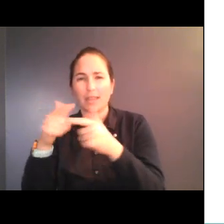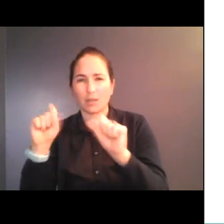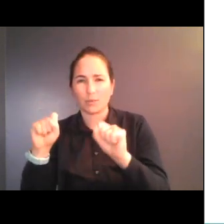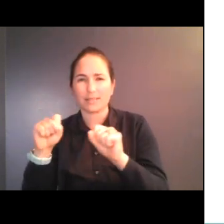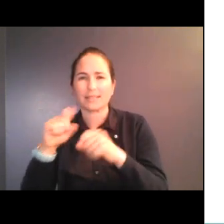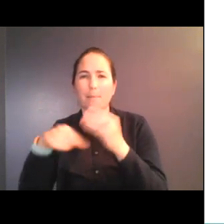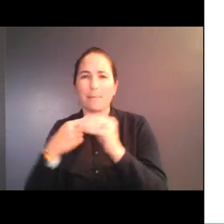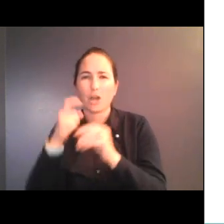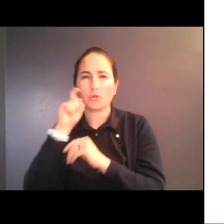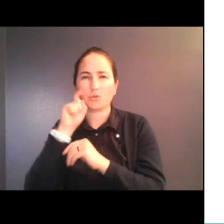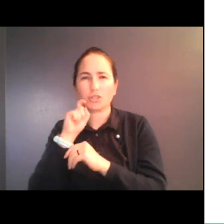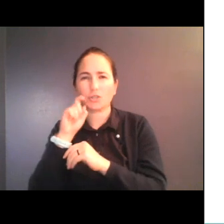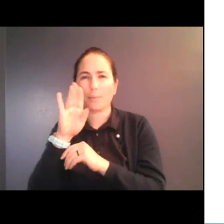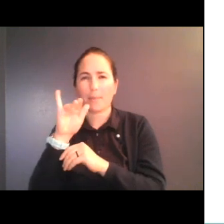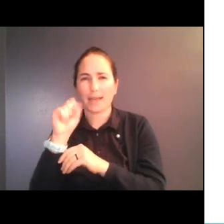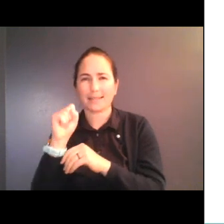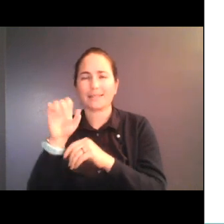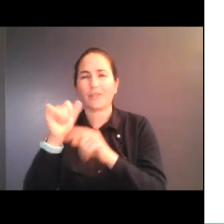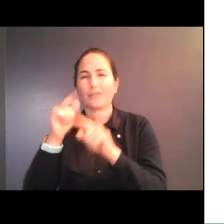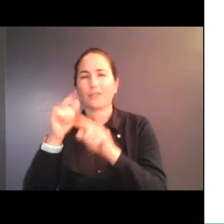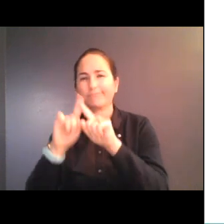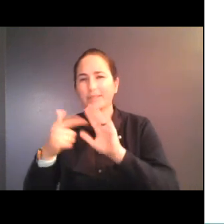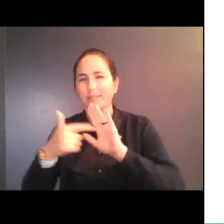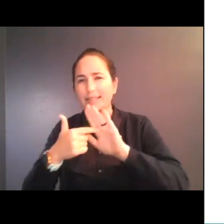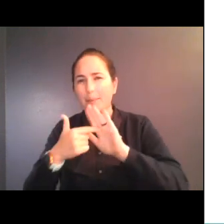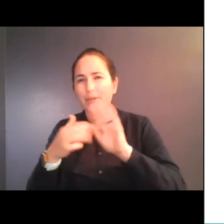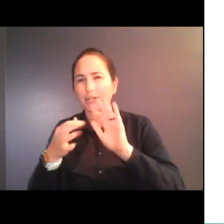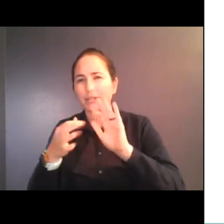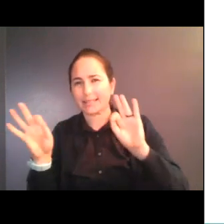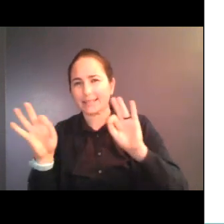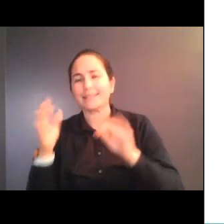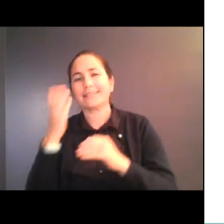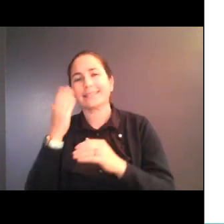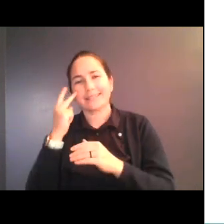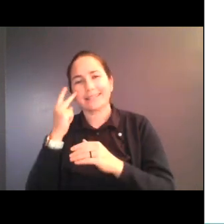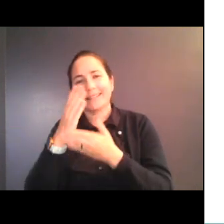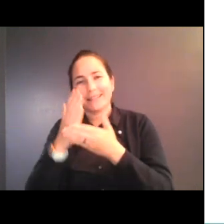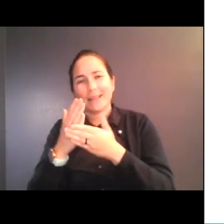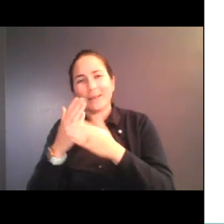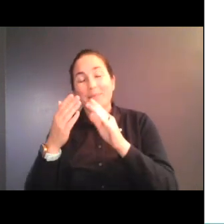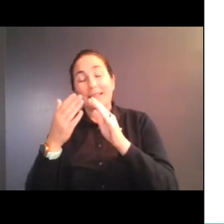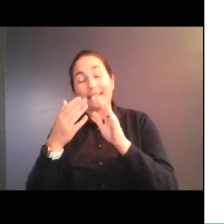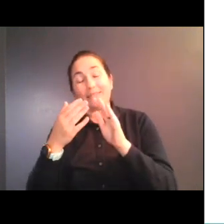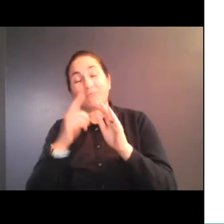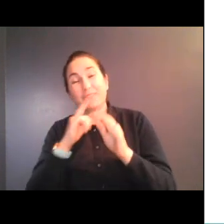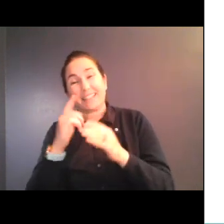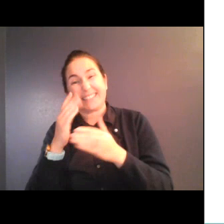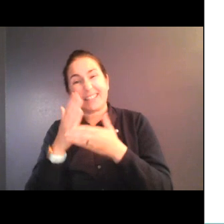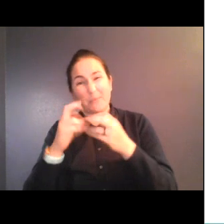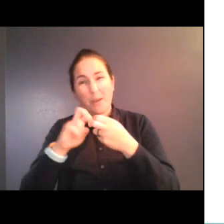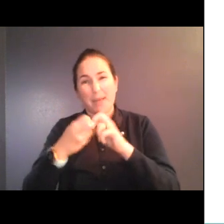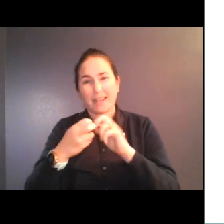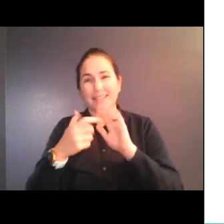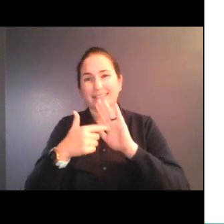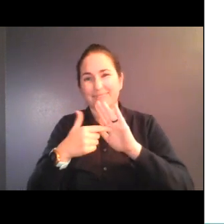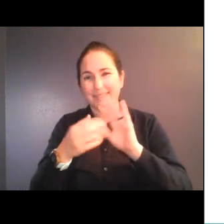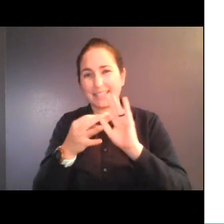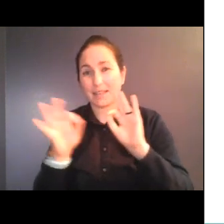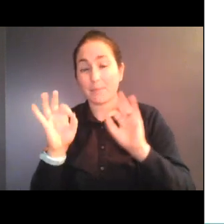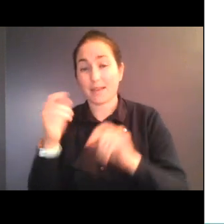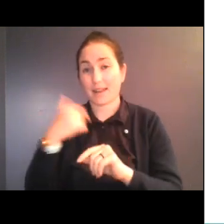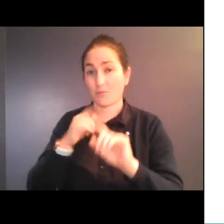in linguistic example sentences. We all have seen examples of semi-problematic example sentences. And then I